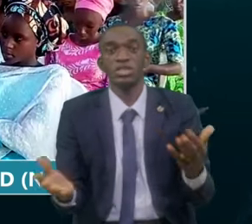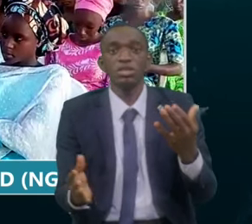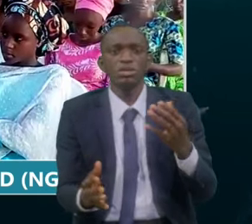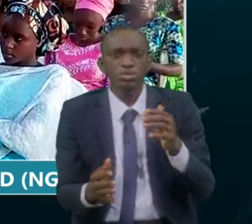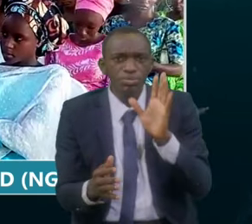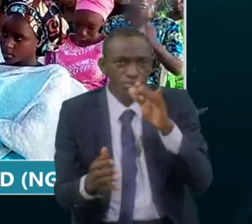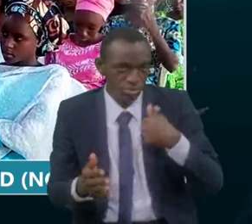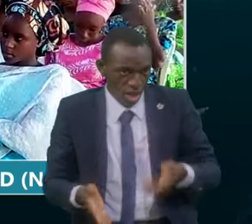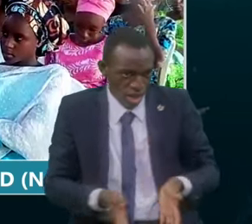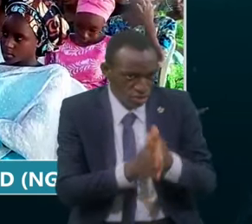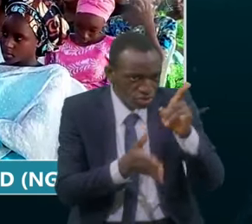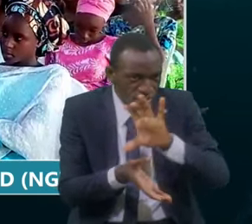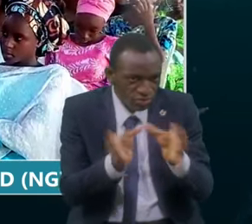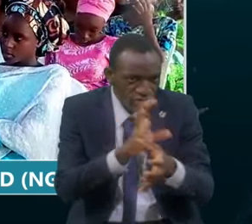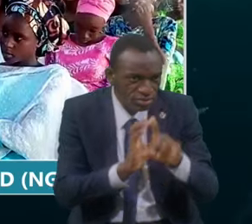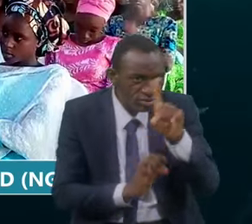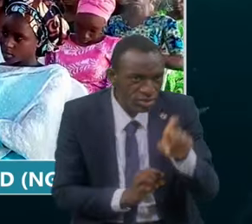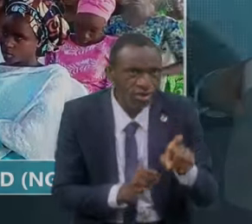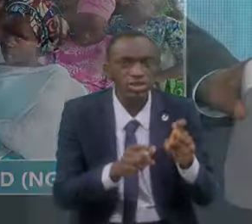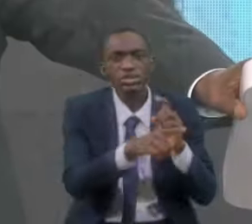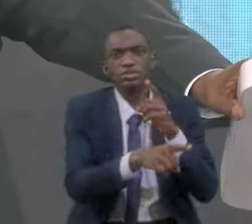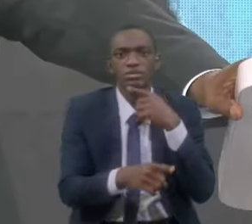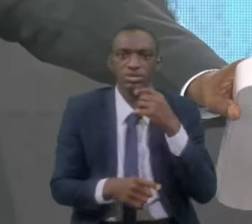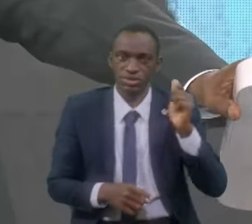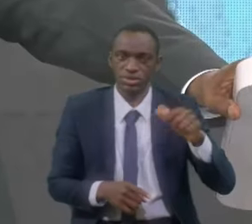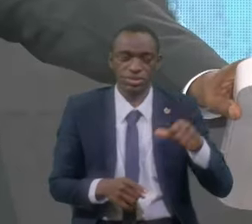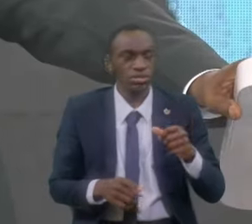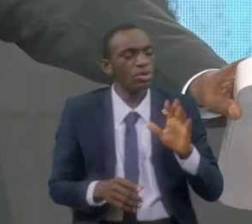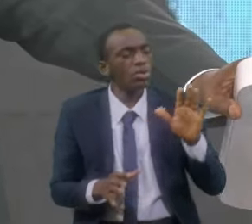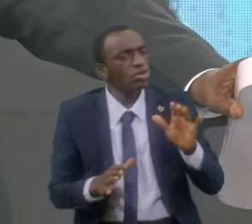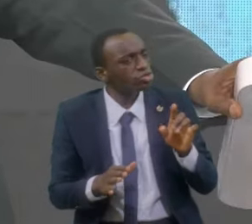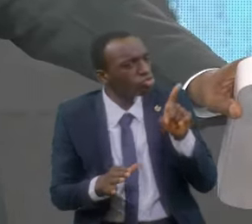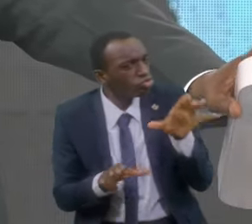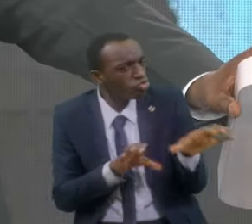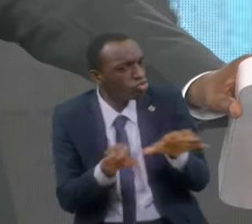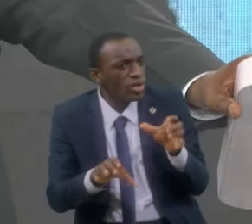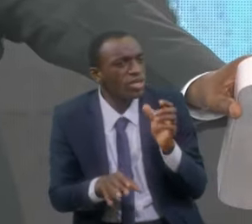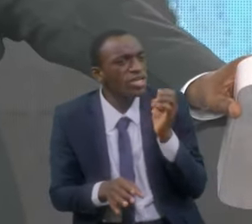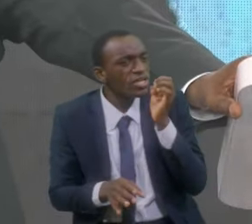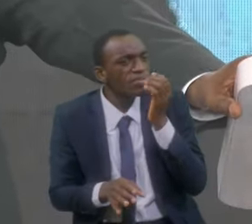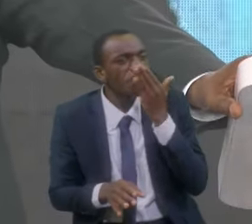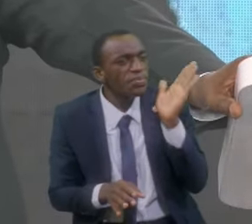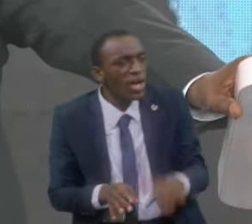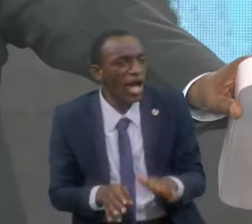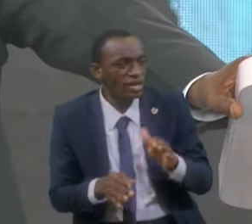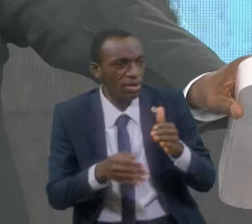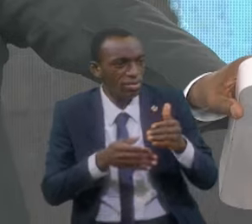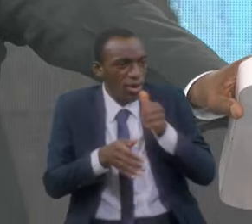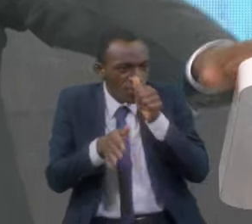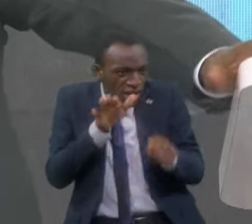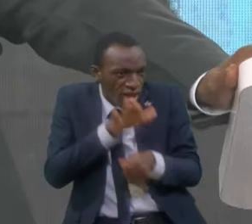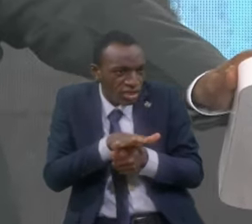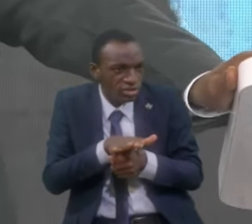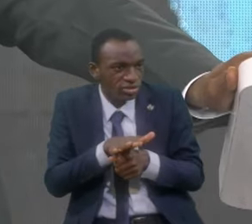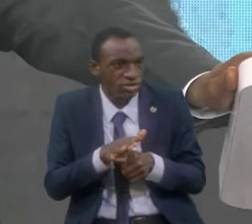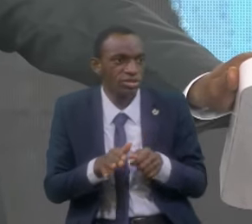you doing evil behind the curtain? behind a closed door before. Pastor, I will